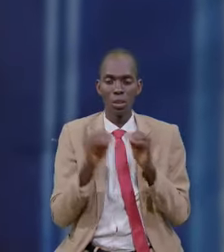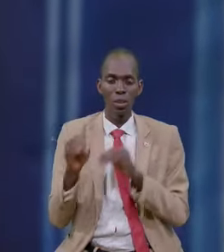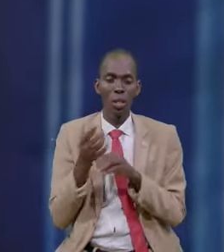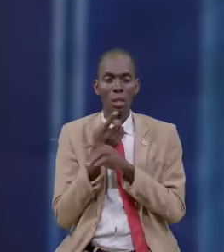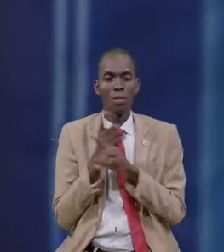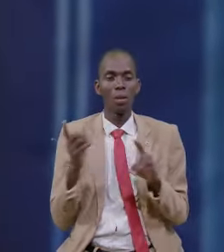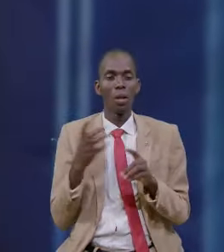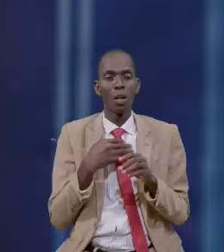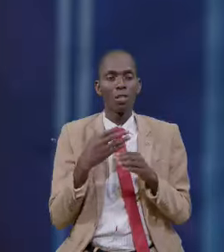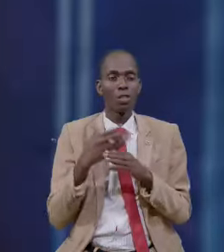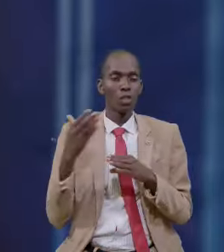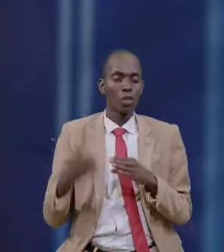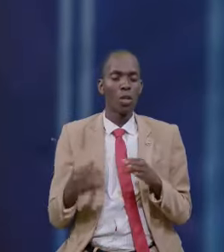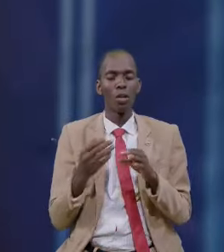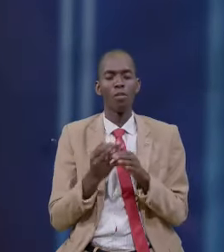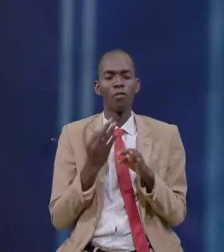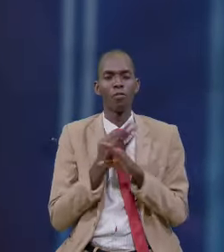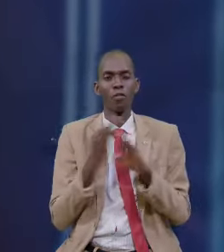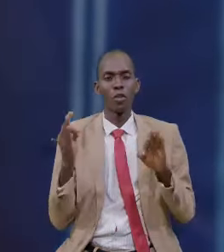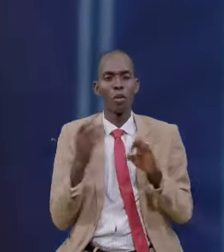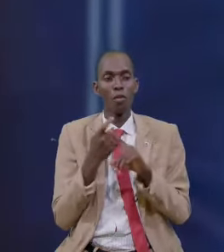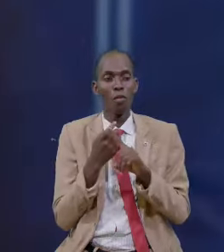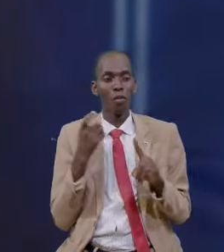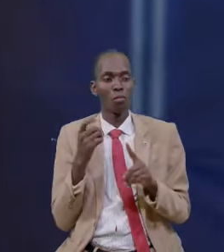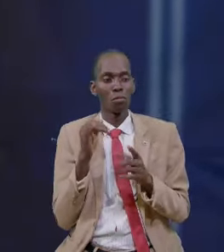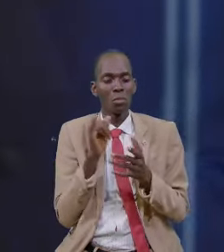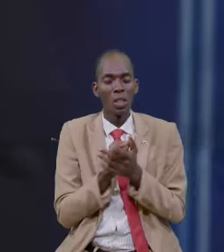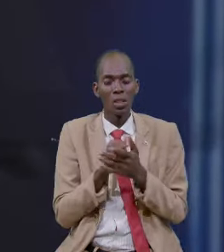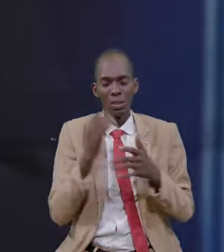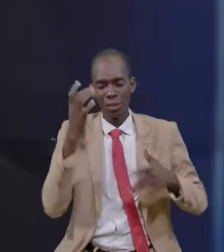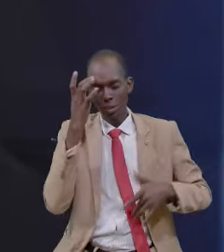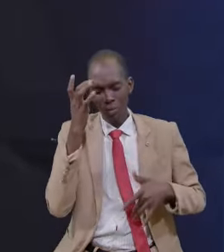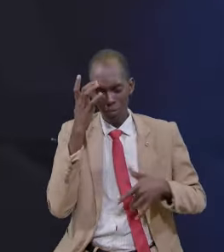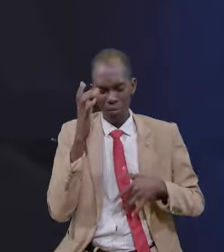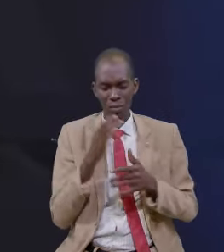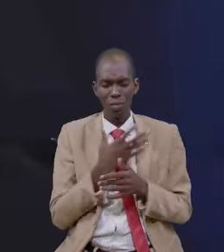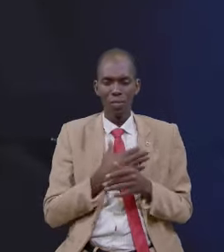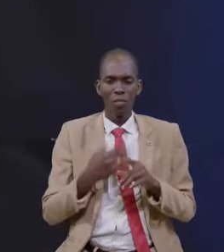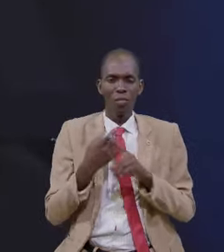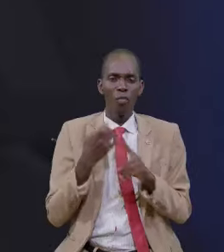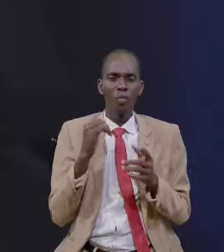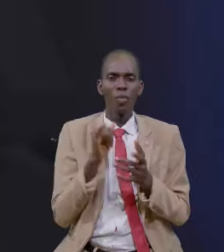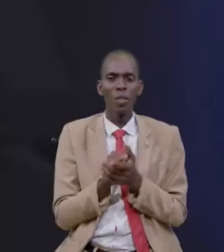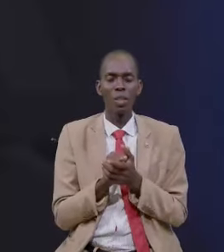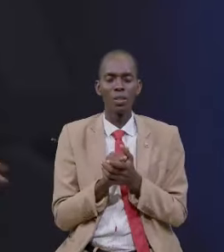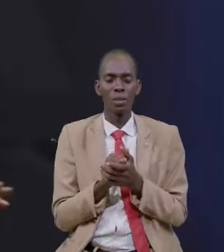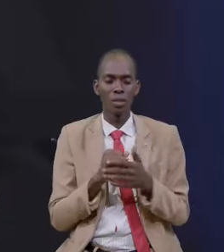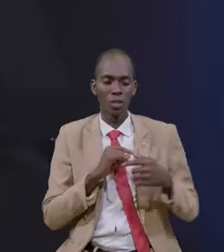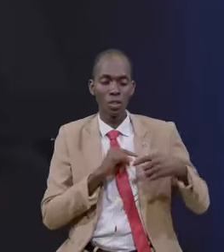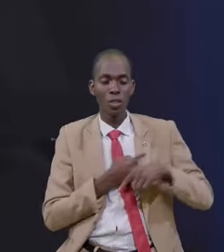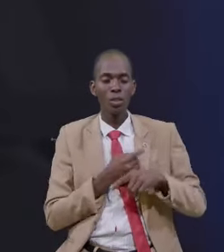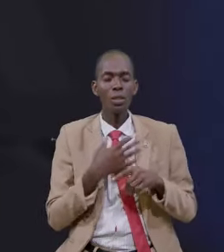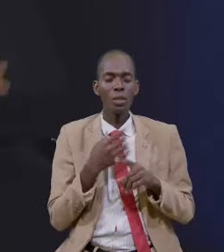total freedom from that infirmity and from that guilt and from